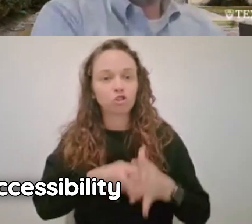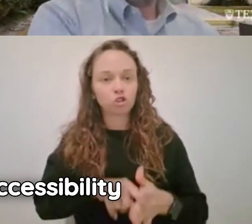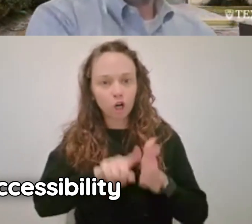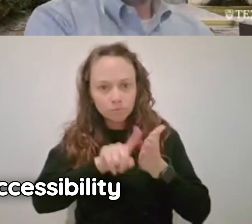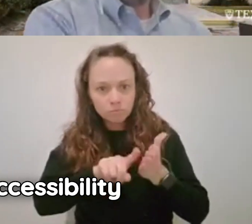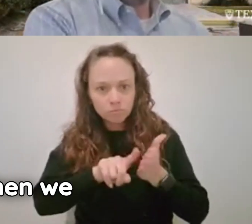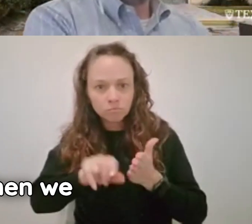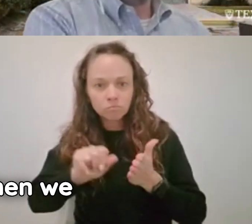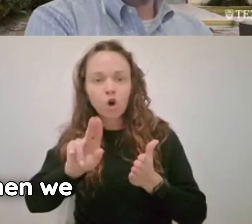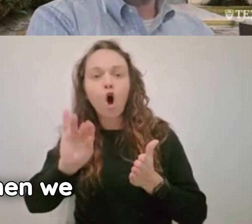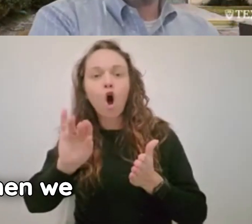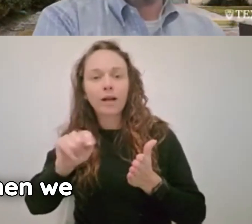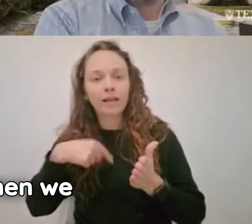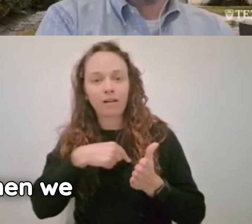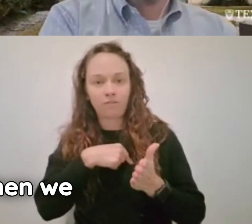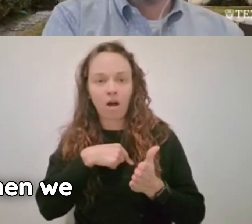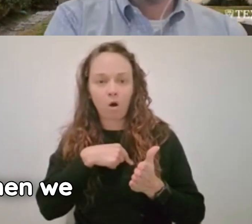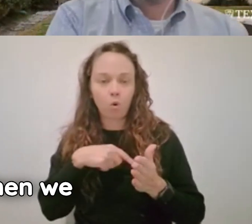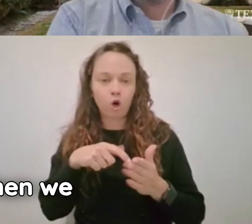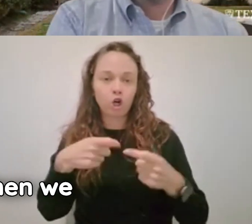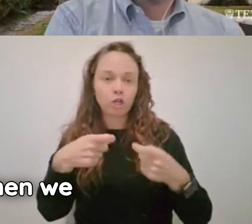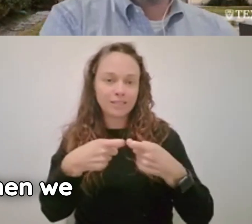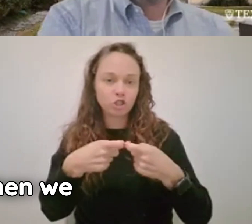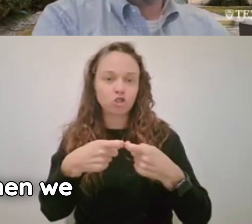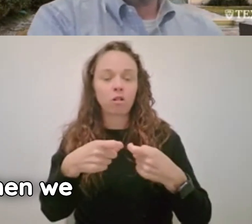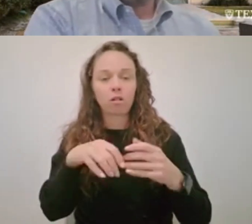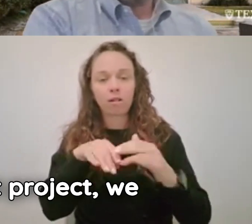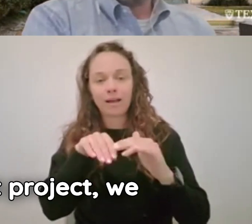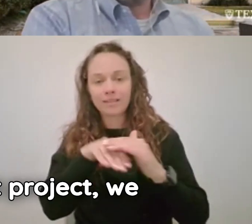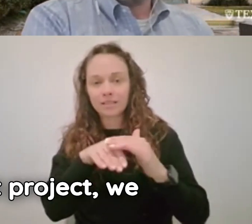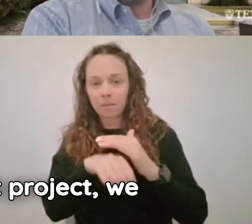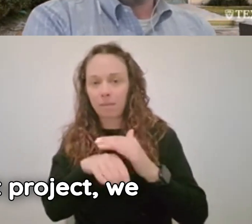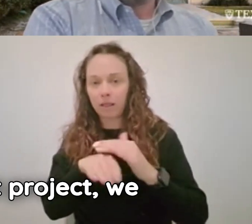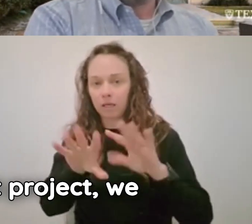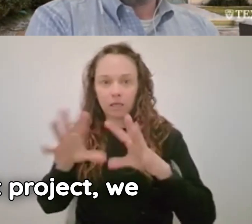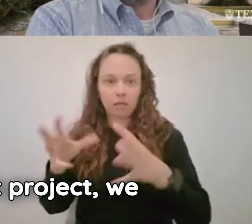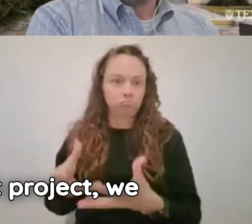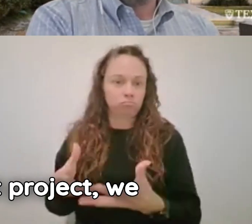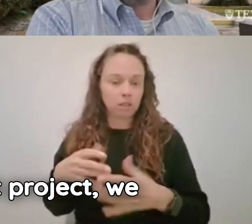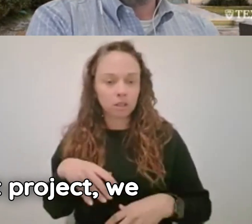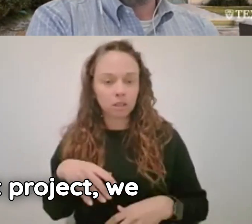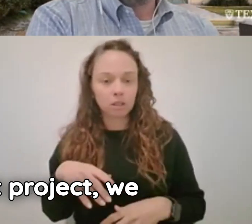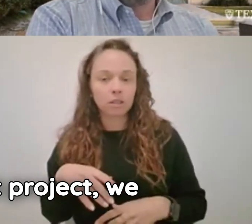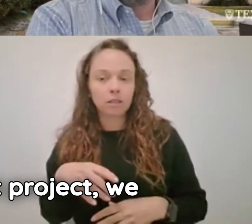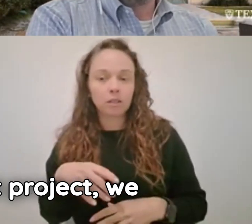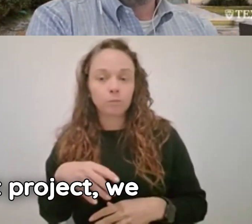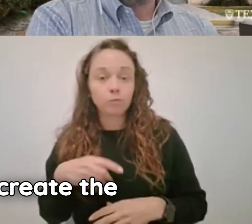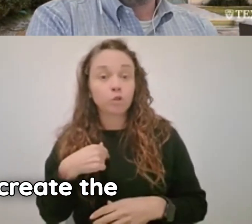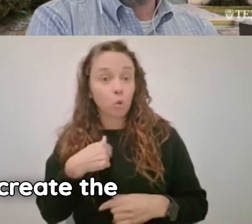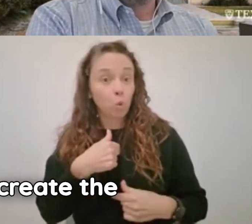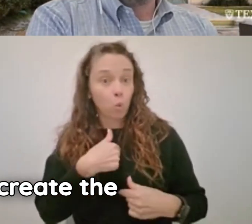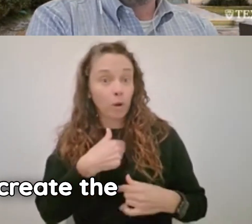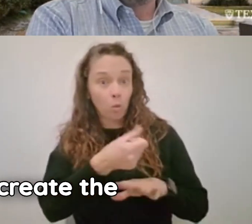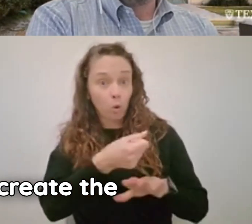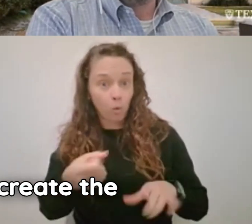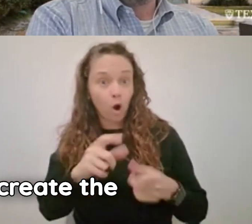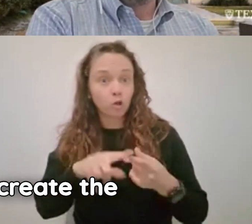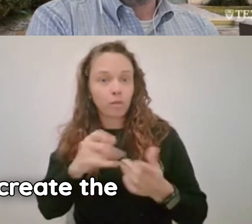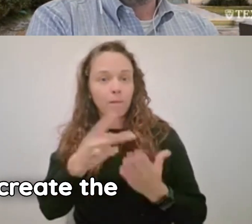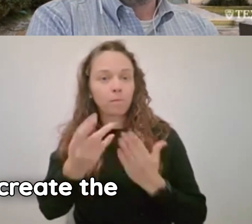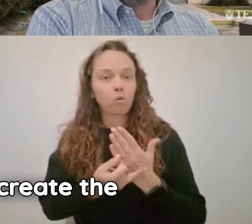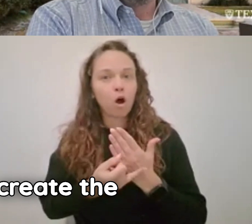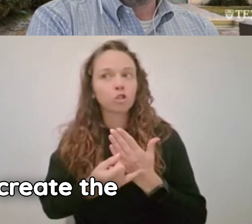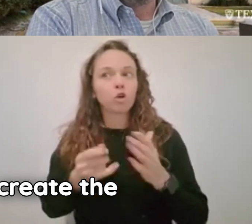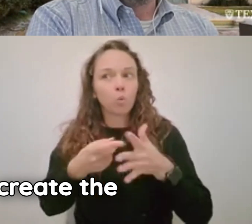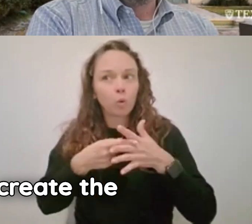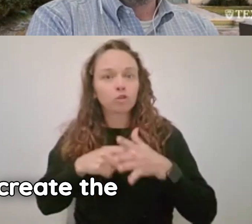digital accessibility landscape. So when we were brought into that project, we started an effort